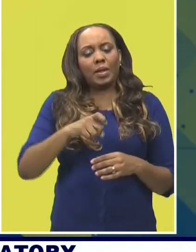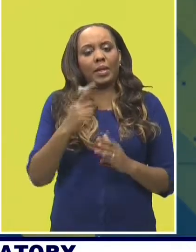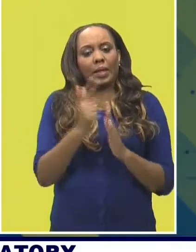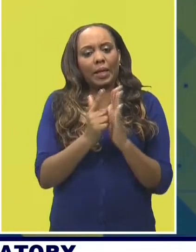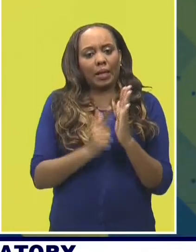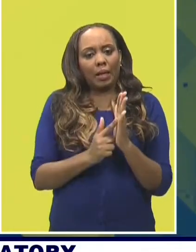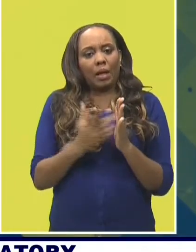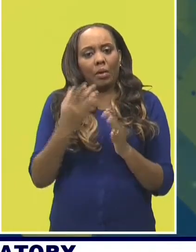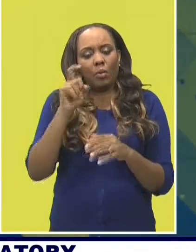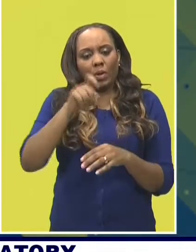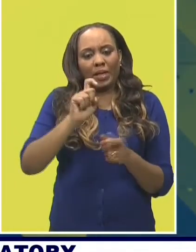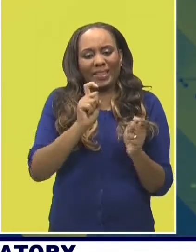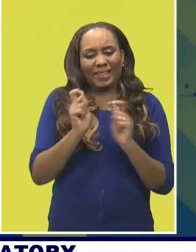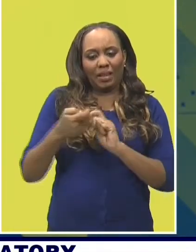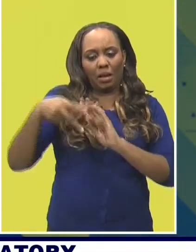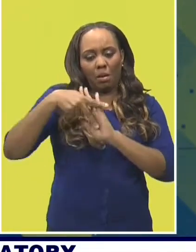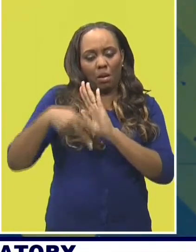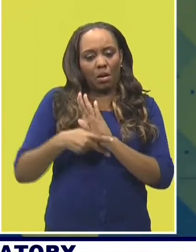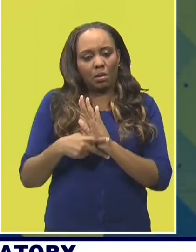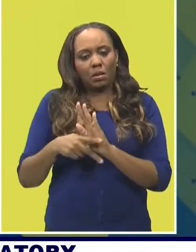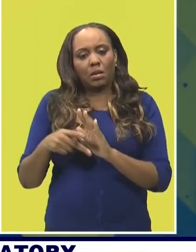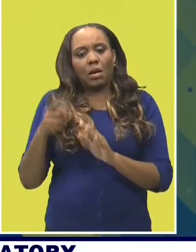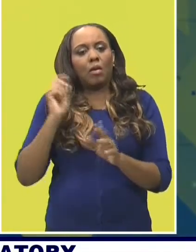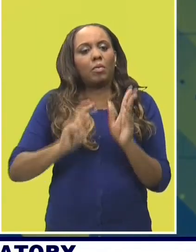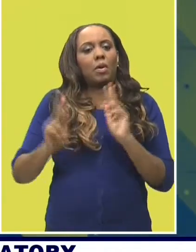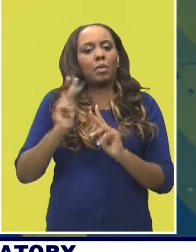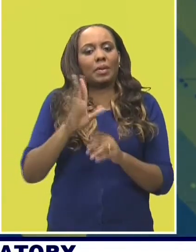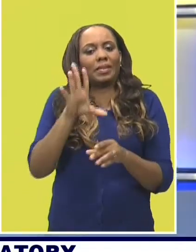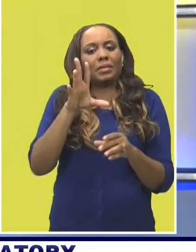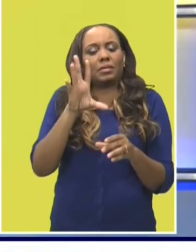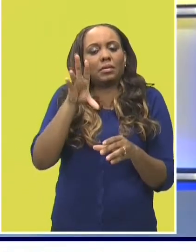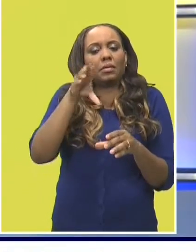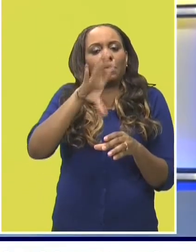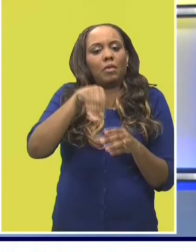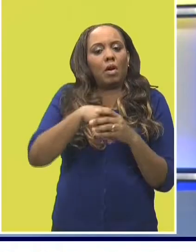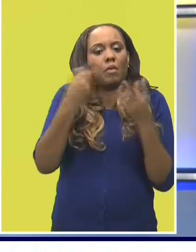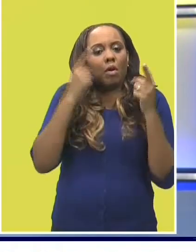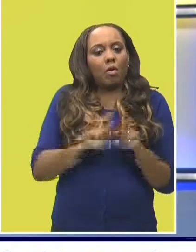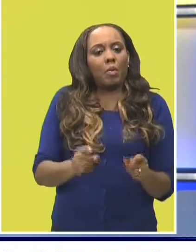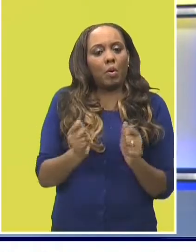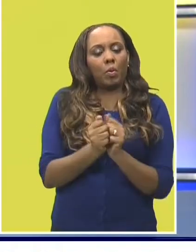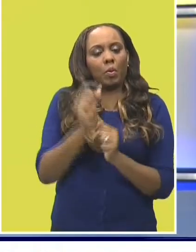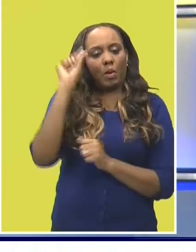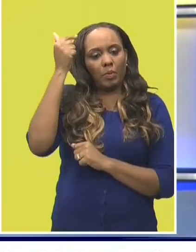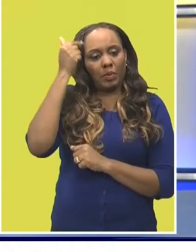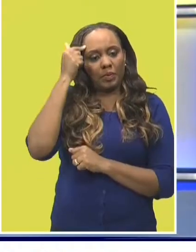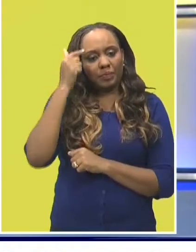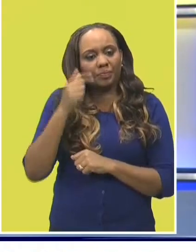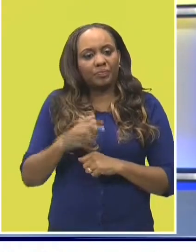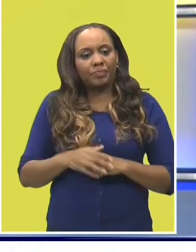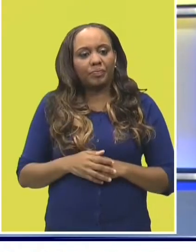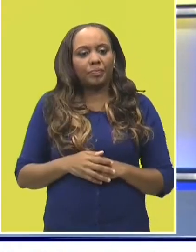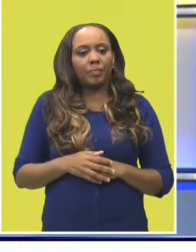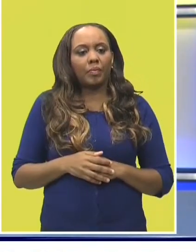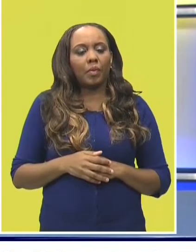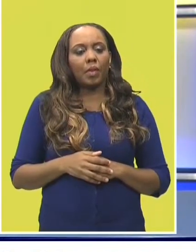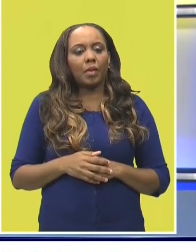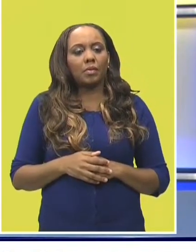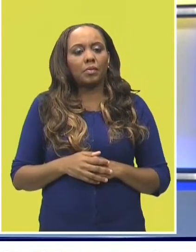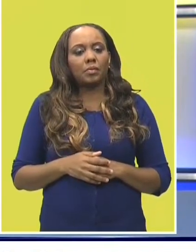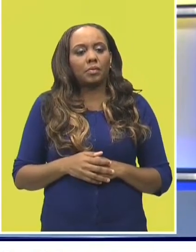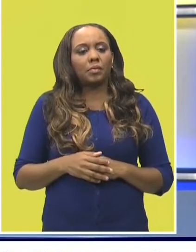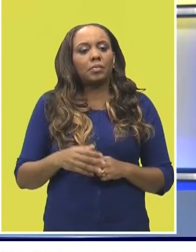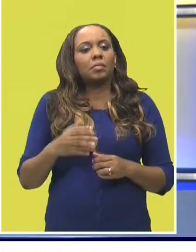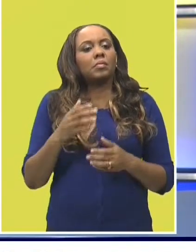to remediate and to enter into an agreement with the government. Now, the time it takes for Barbadians to gain access to